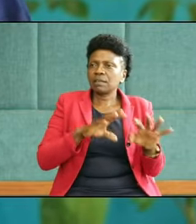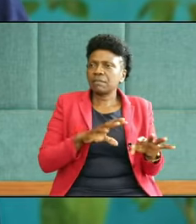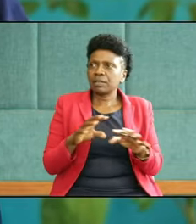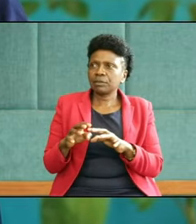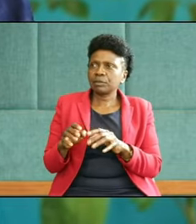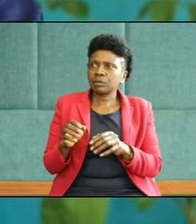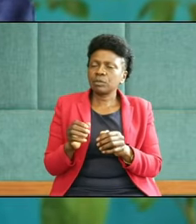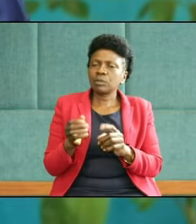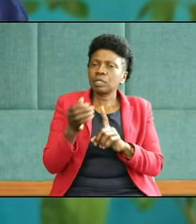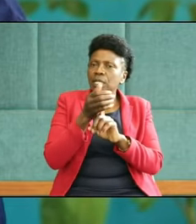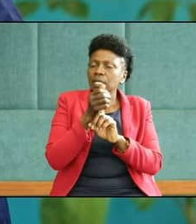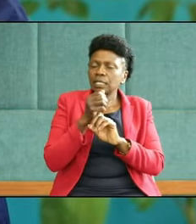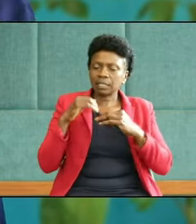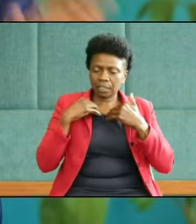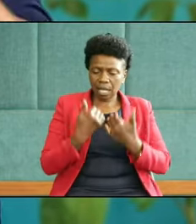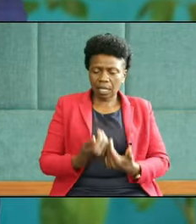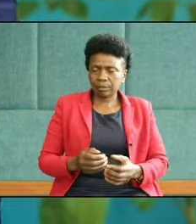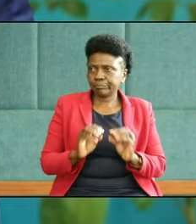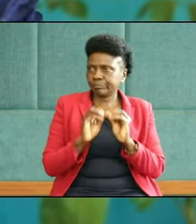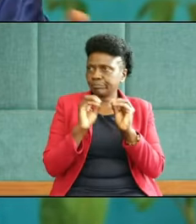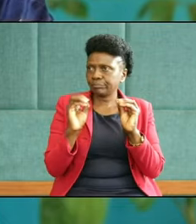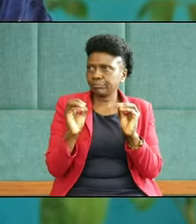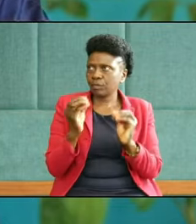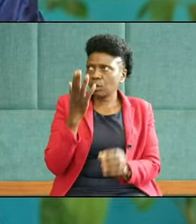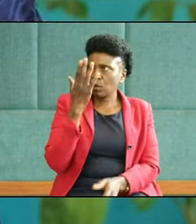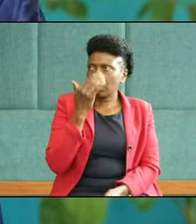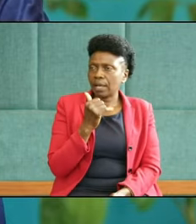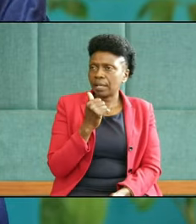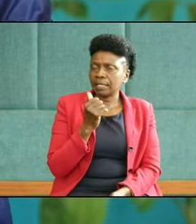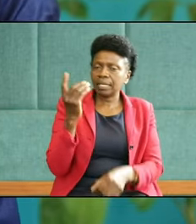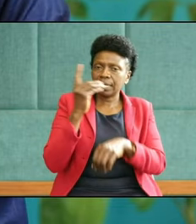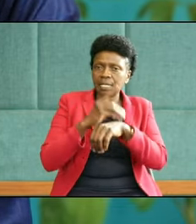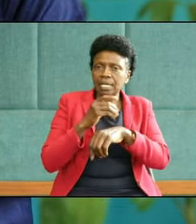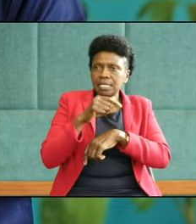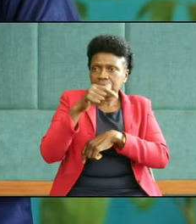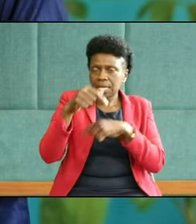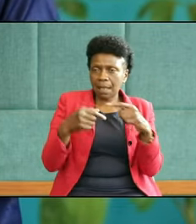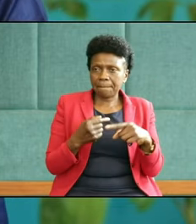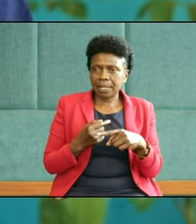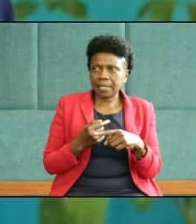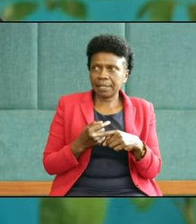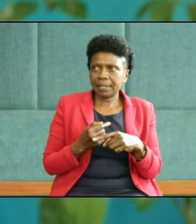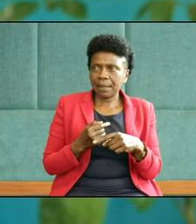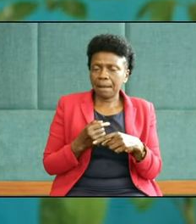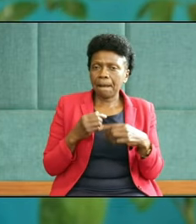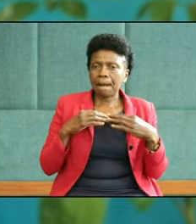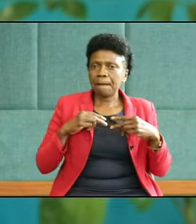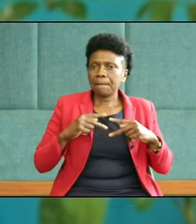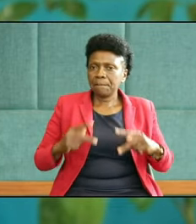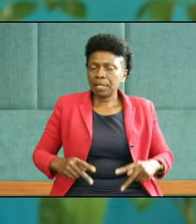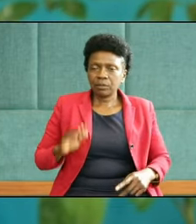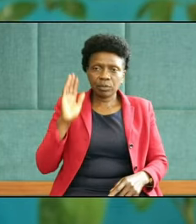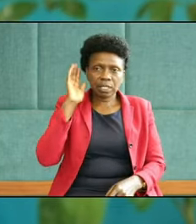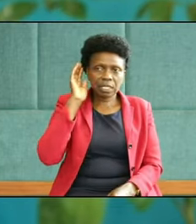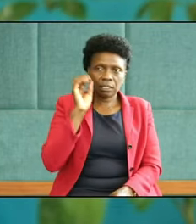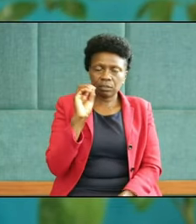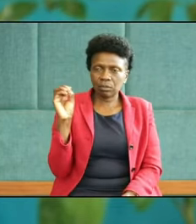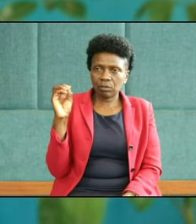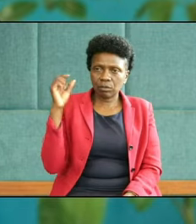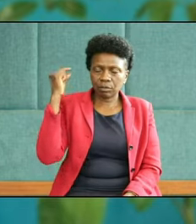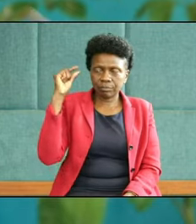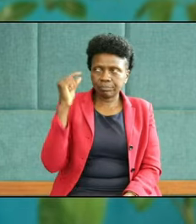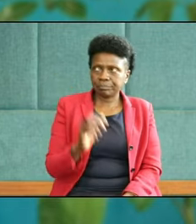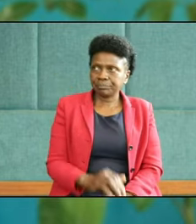tired. Don't get tired. Don't get tired. Why? A day is coming, men will not listen to the